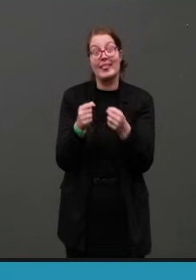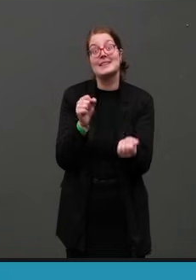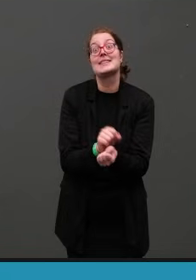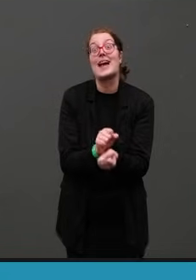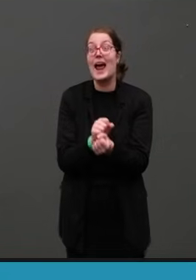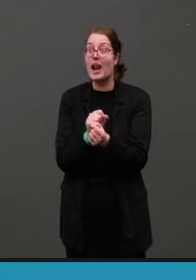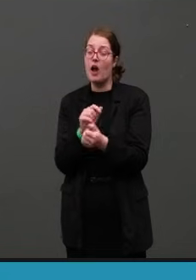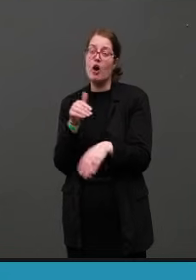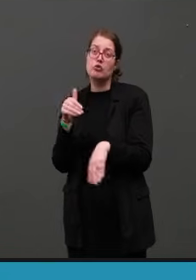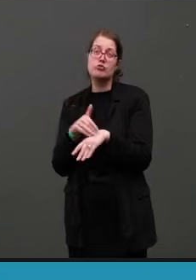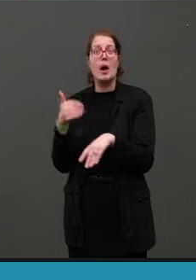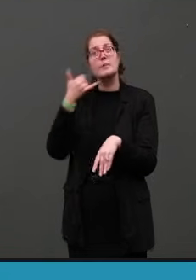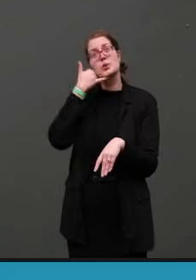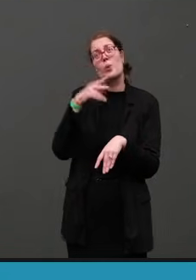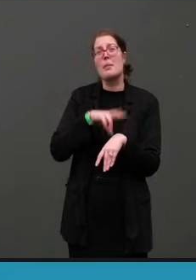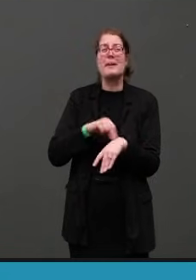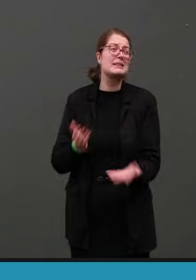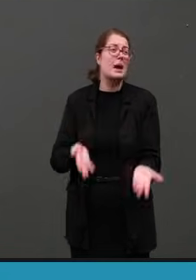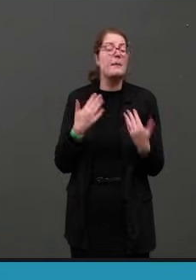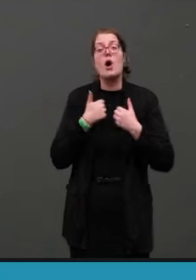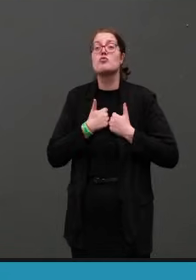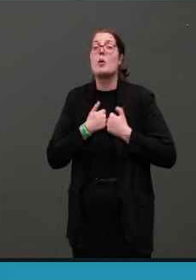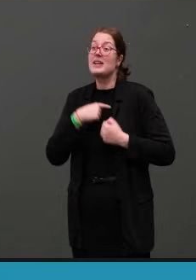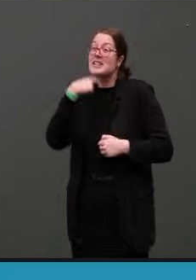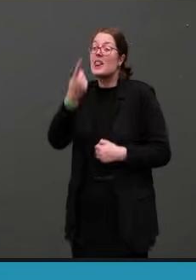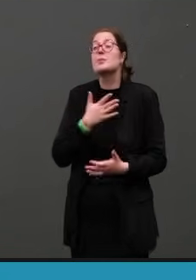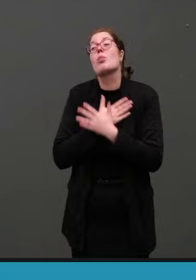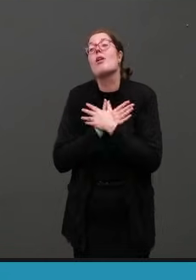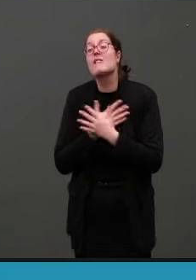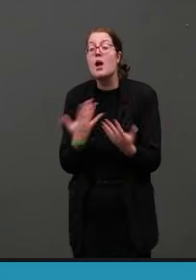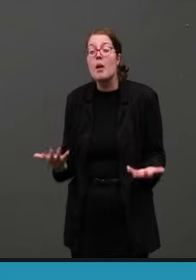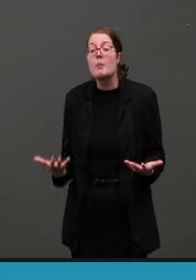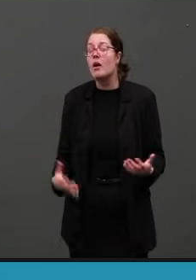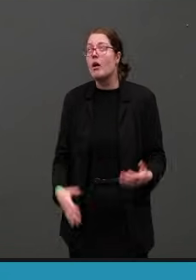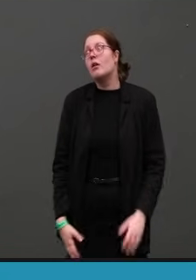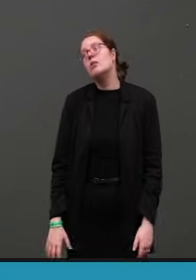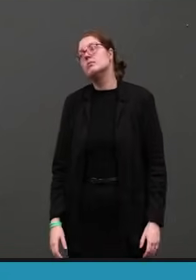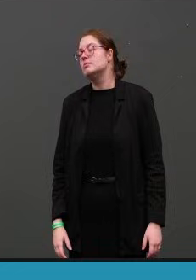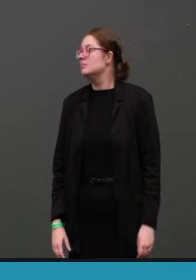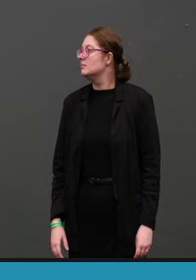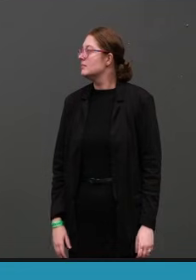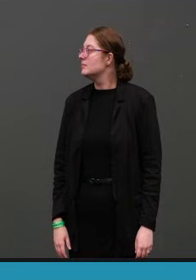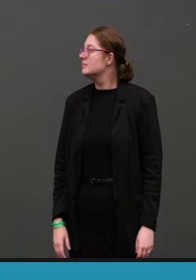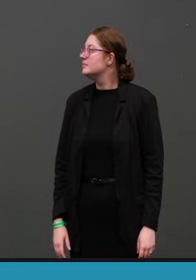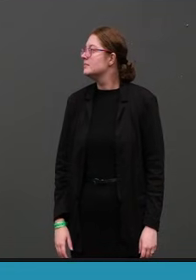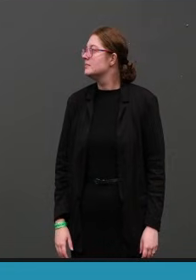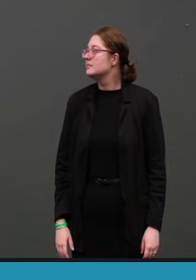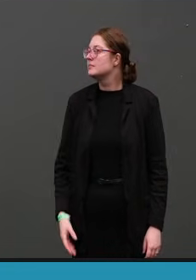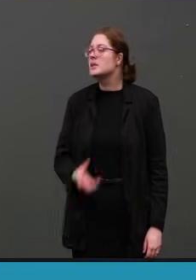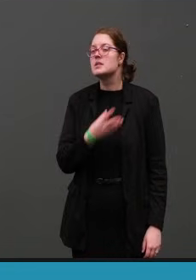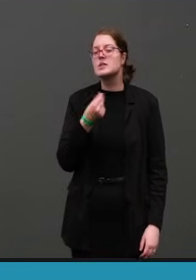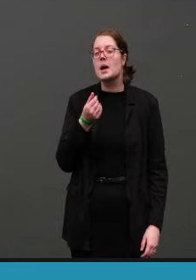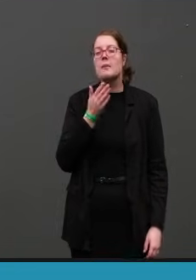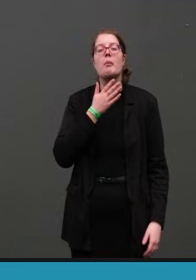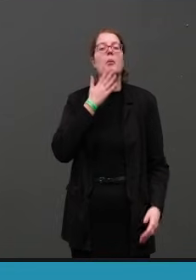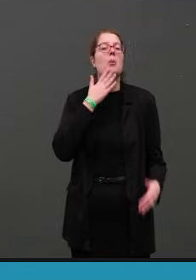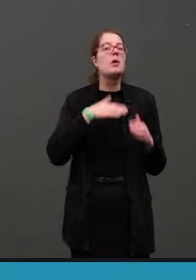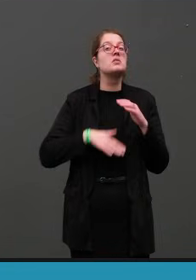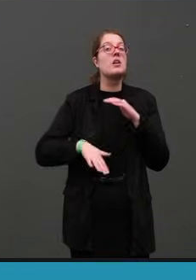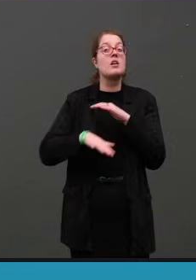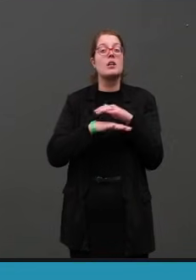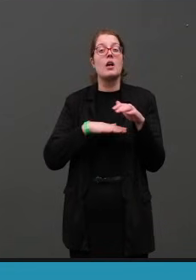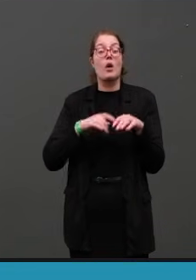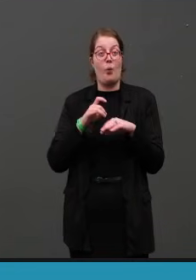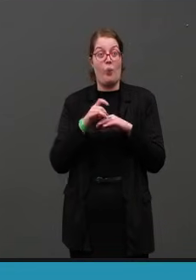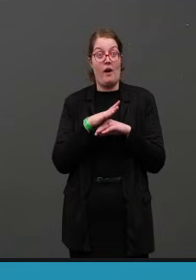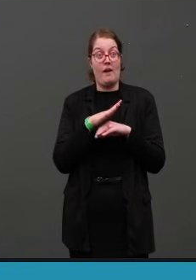sake. Romance, tell him you love him, etc., etc. But others are more subtle. A wife who